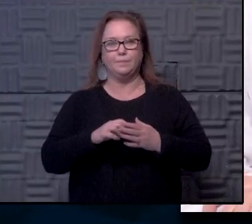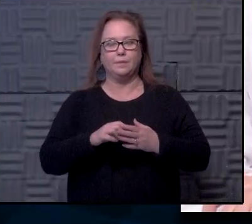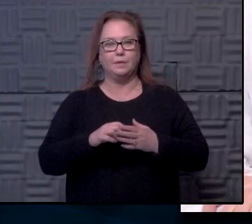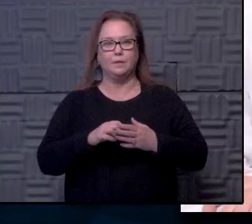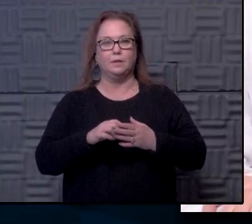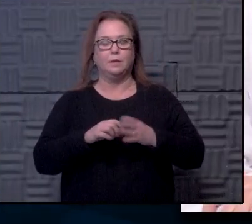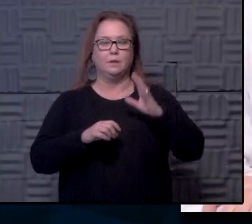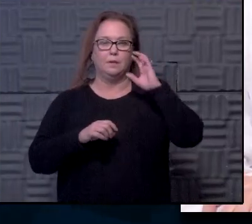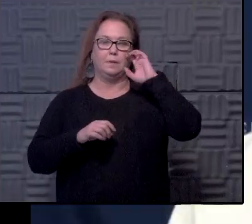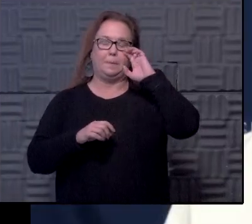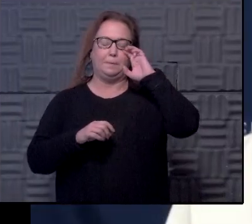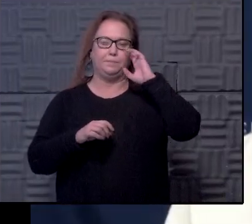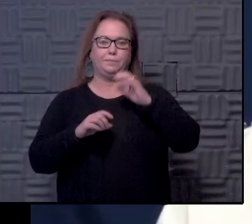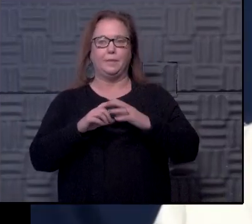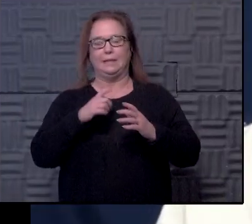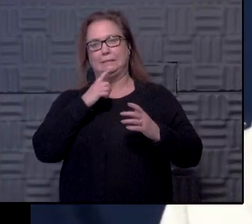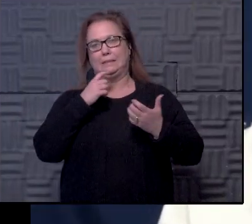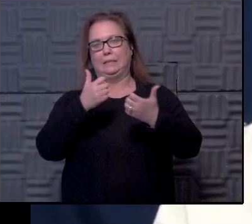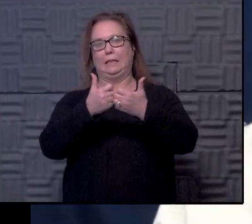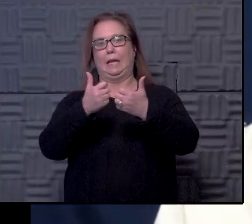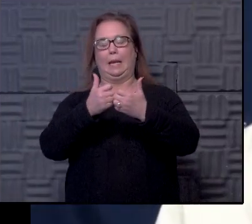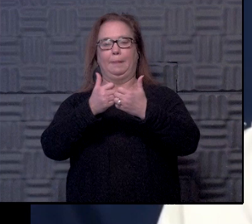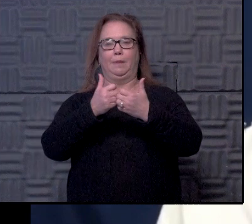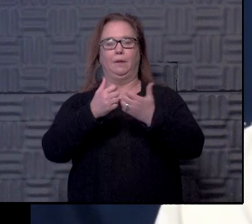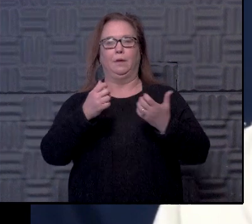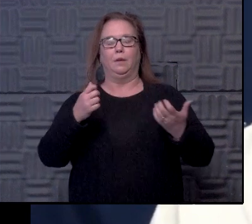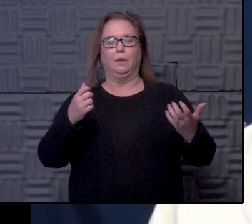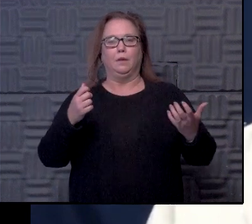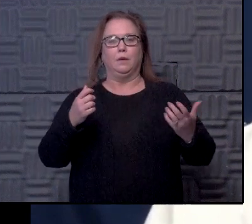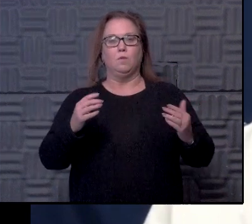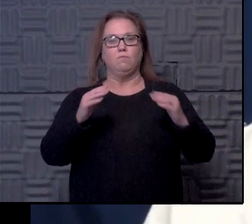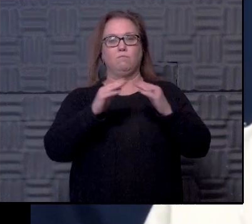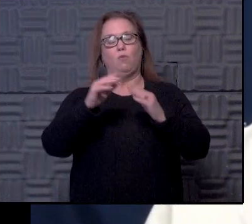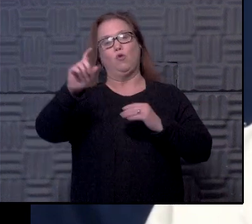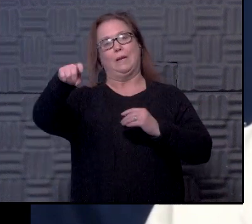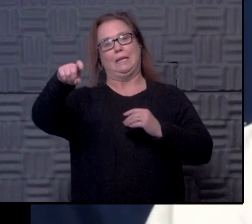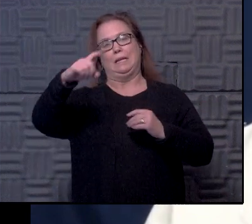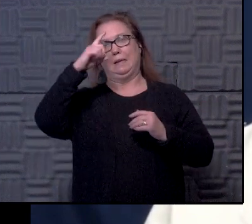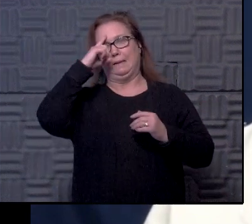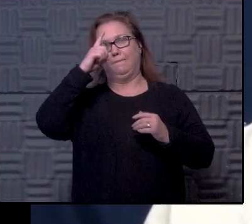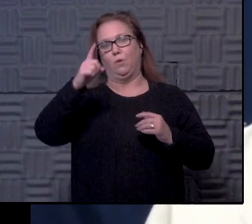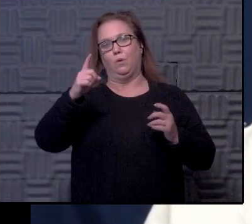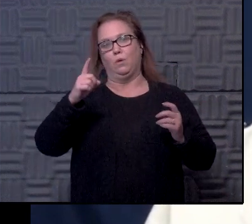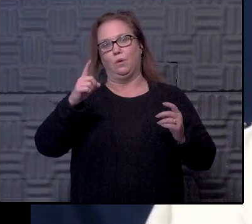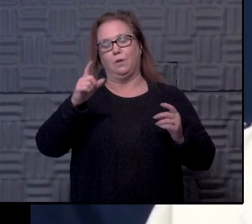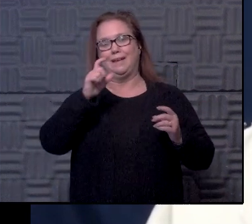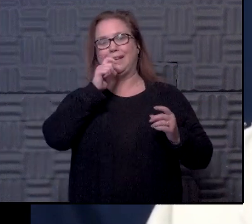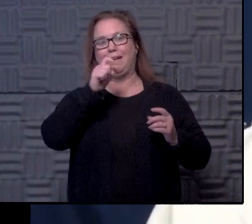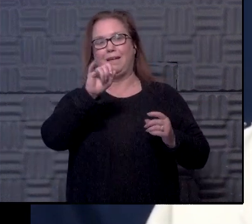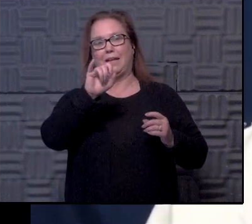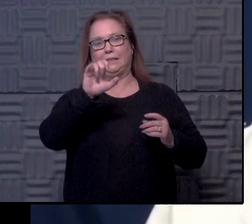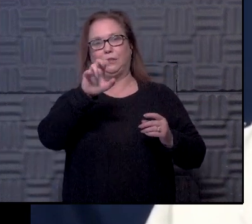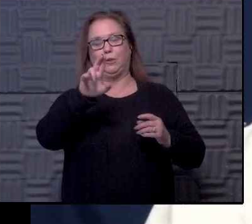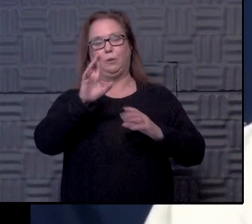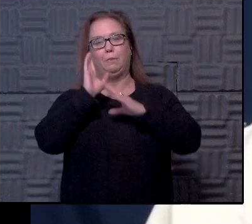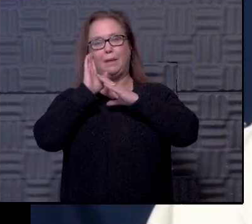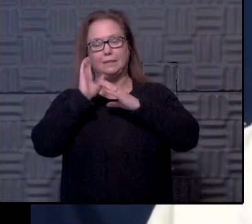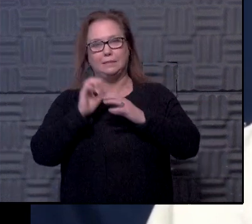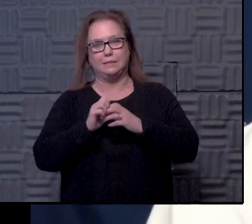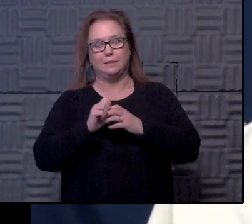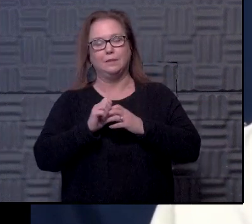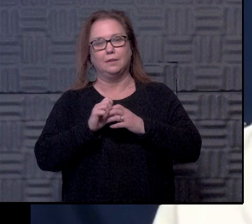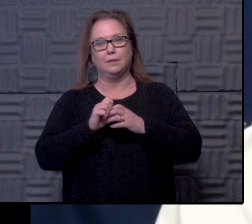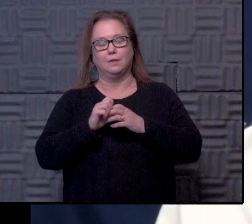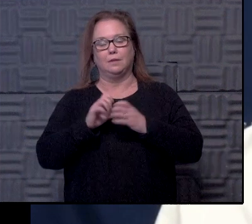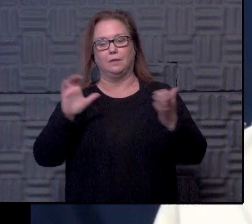game, I say it's a game, it's like the shell game, right? We had more need for non-ICU beds the past few